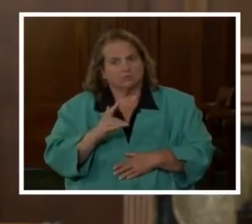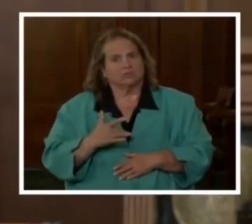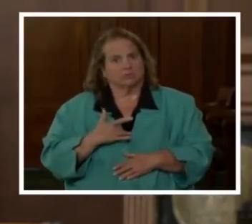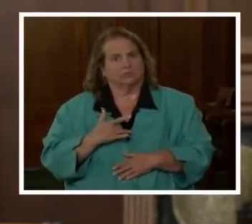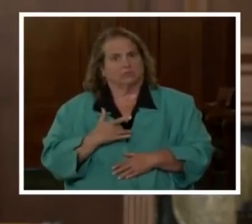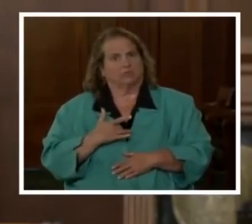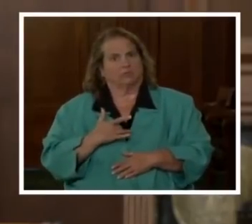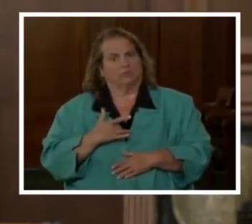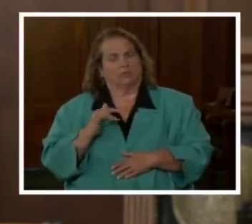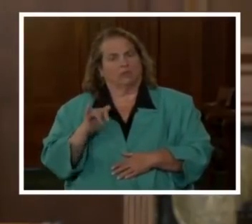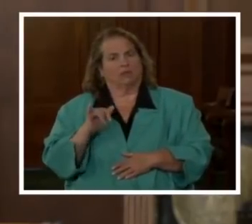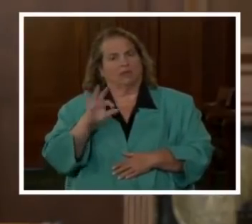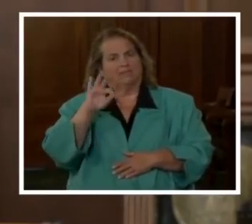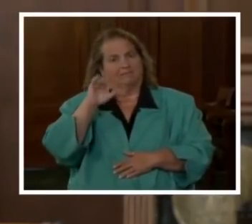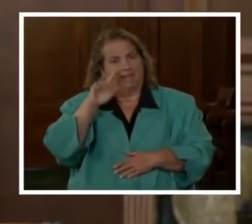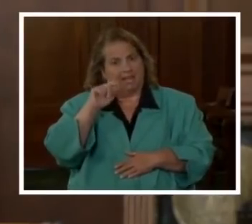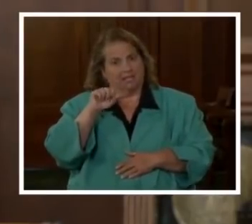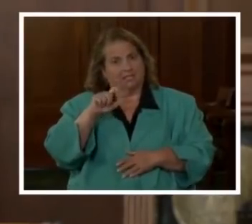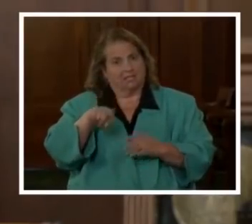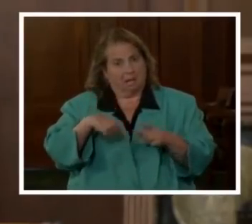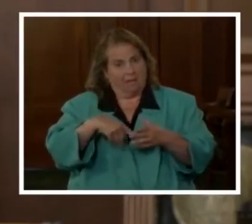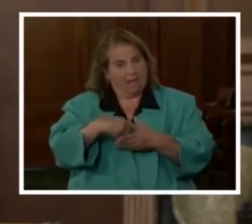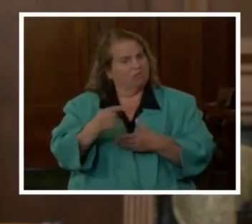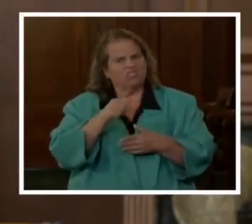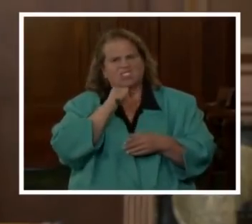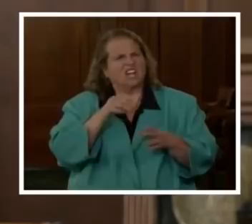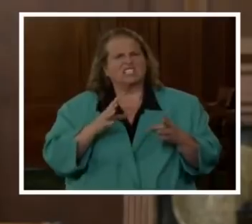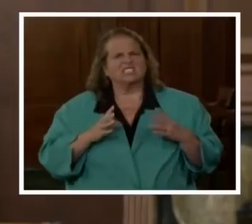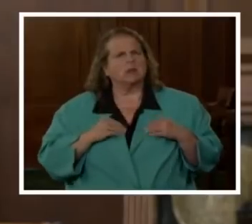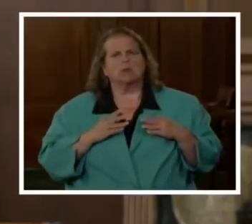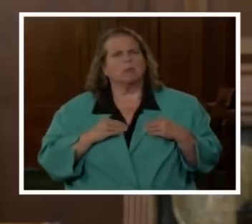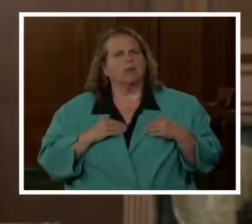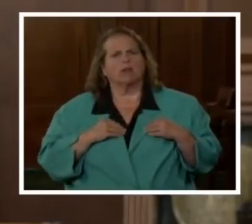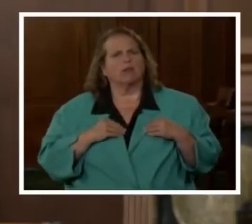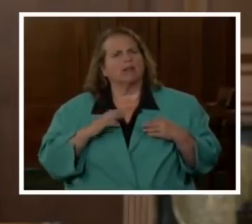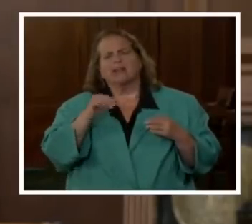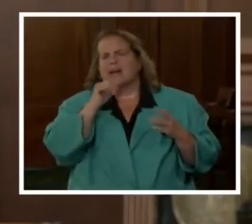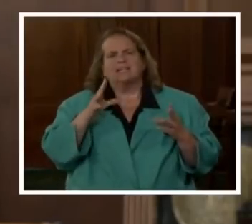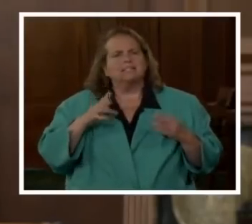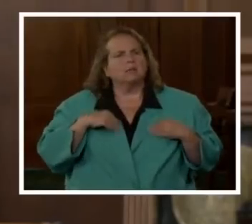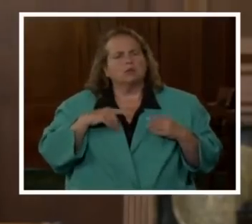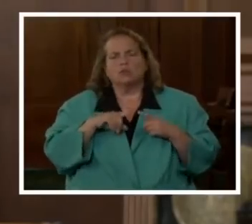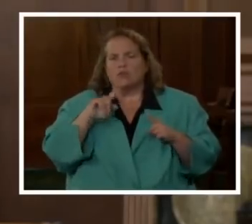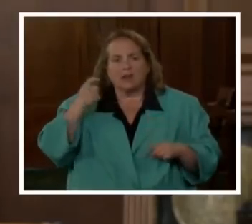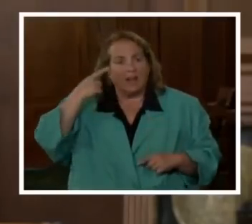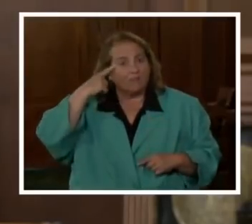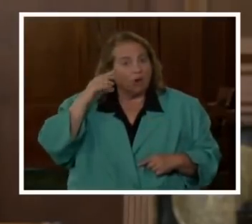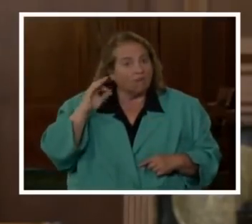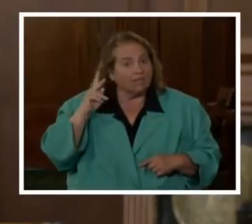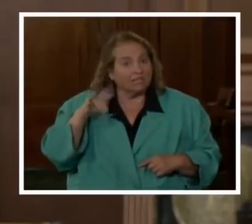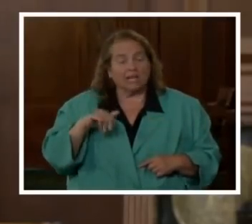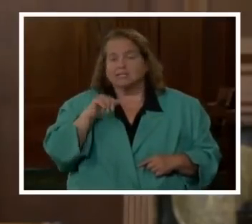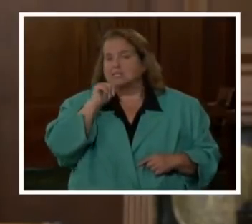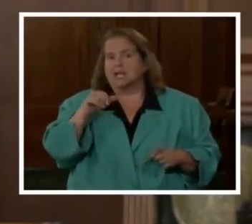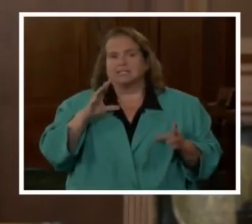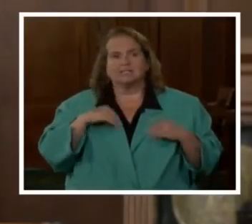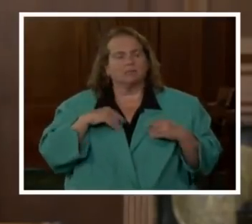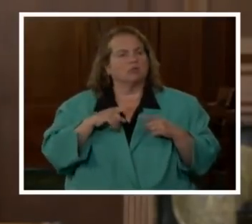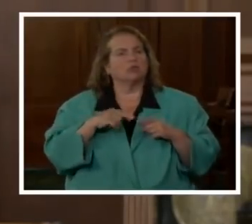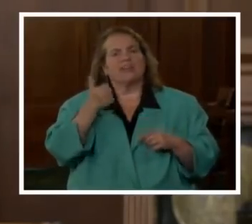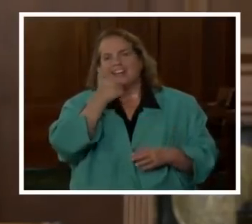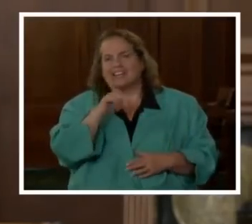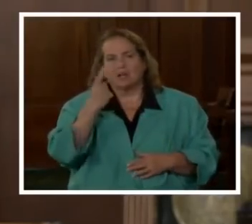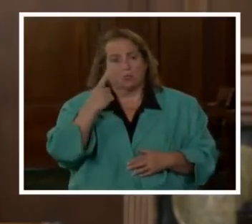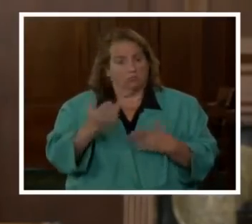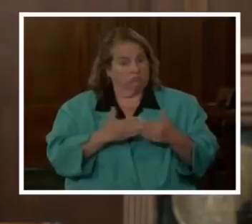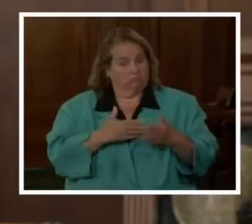that I think that some of the facts that have just come out are not acceptable. They're not acceptable to the governor of the Commonwealth of Kentucky. They are not acceptable, whether